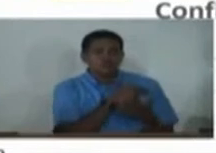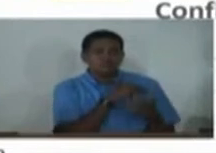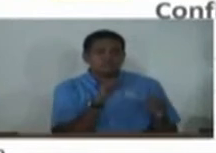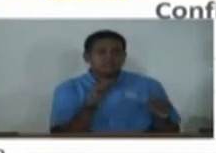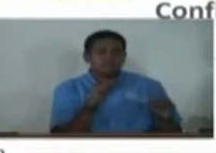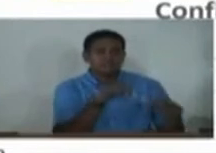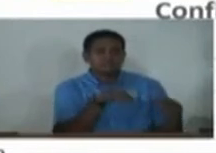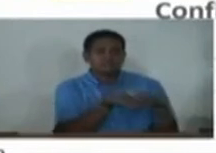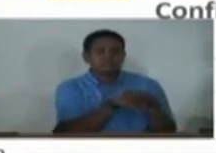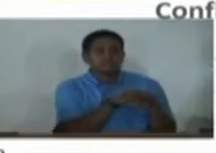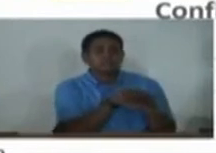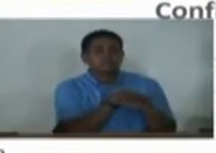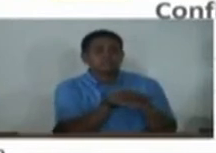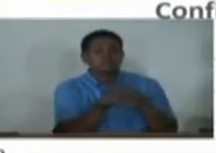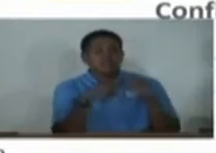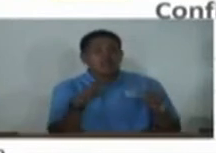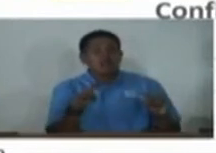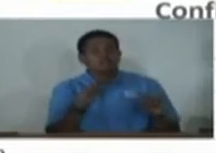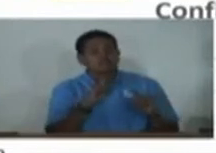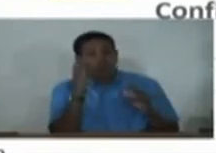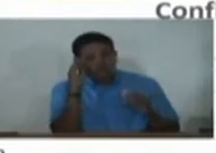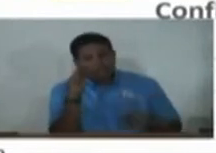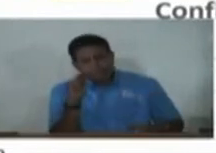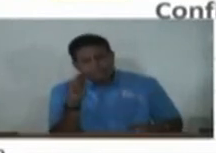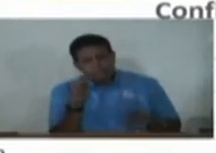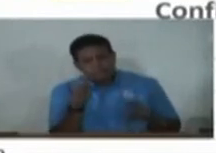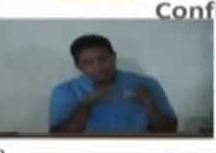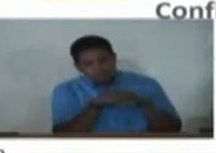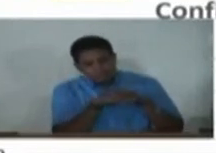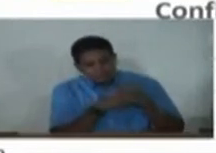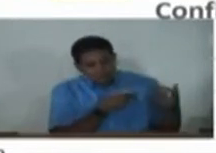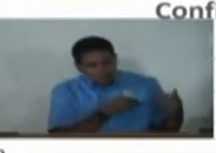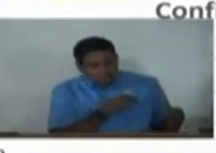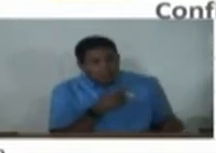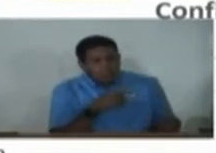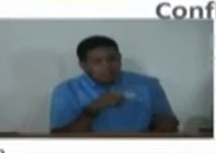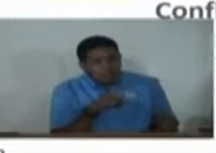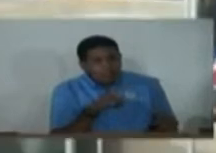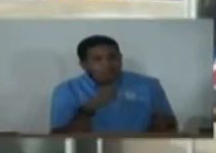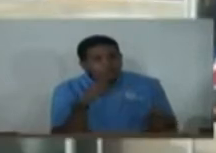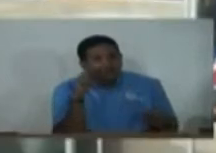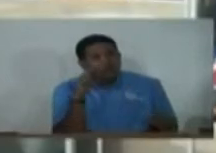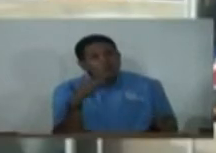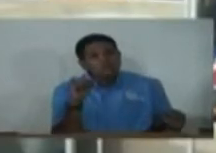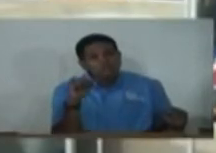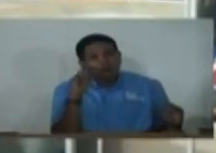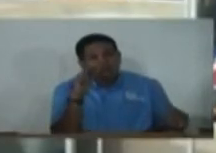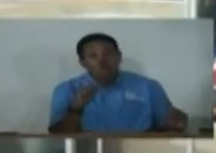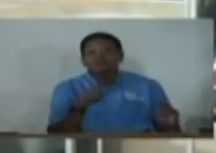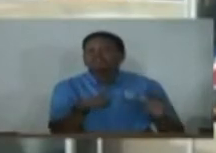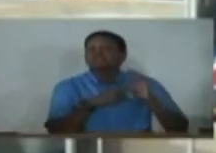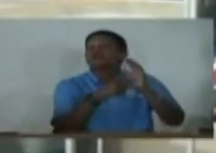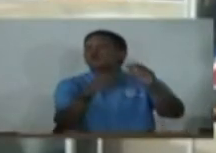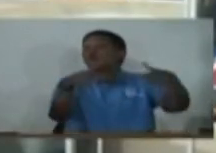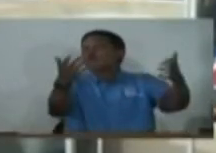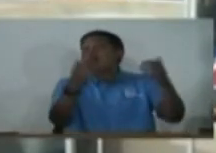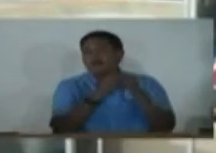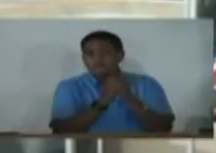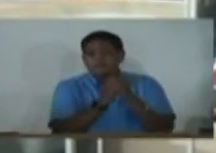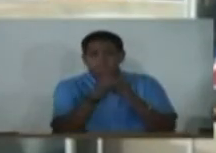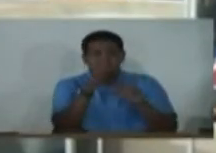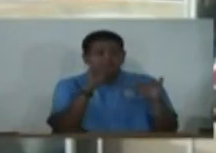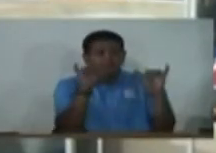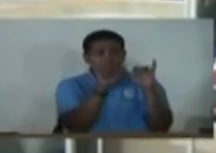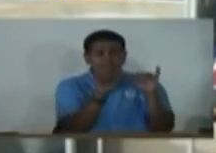which is of concern, but we are watching it very closely. This demonstrates that the